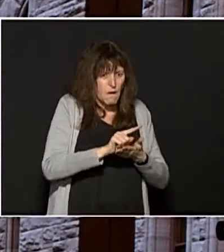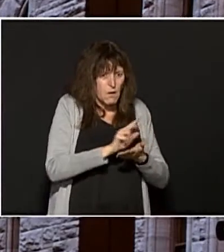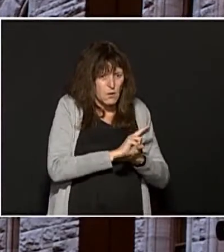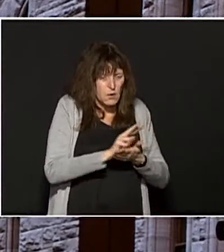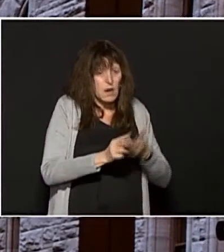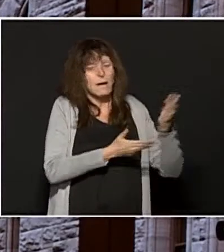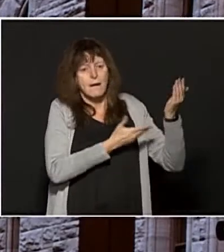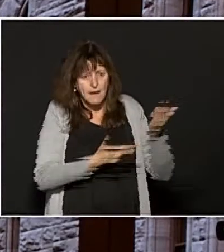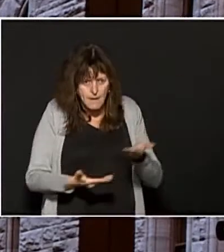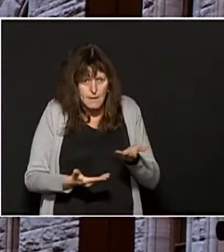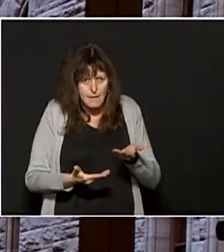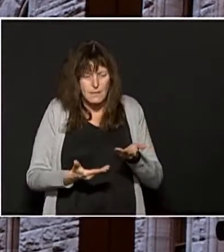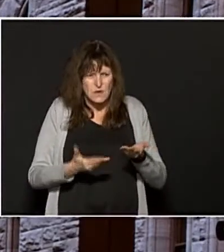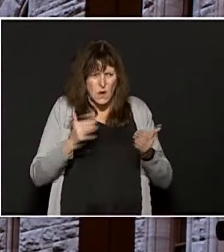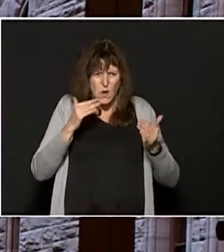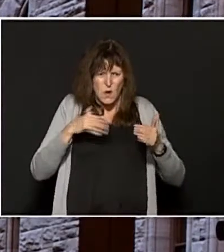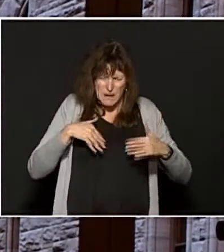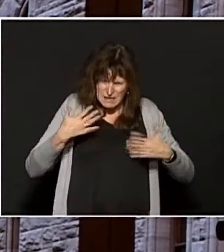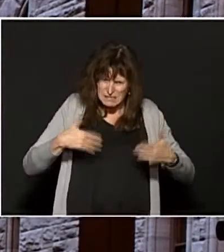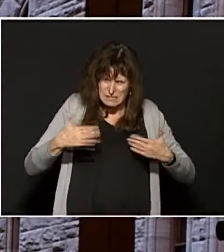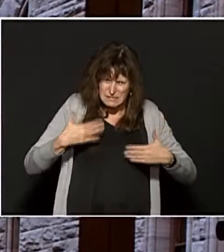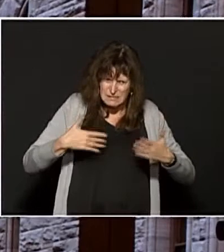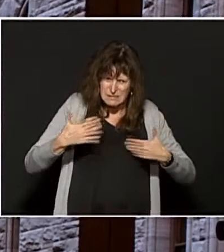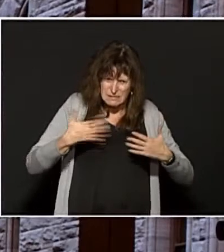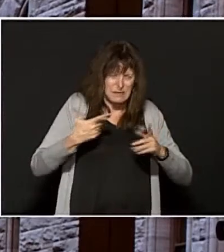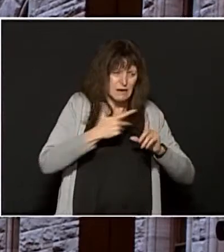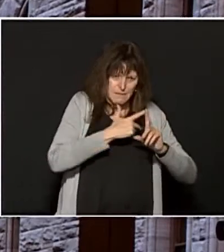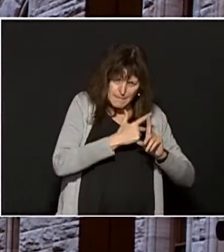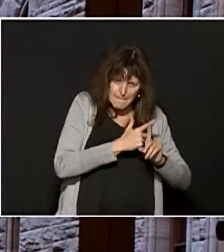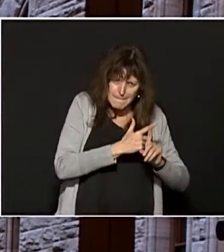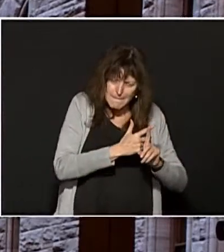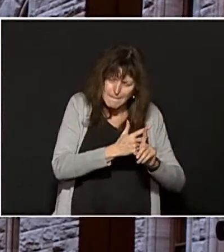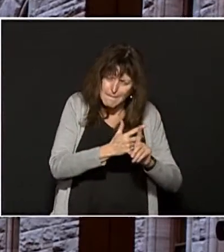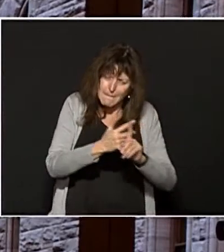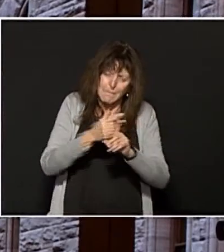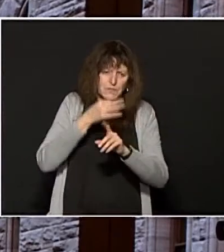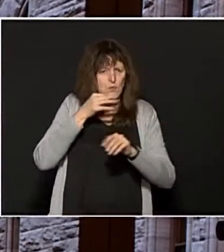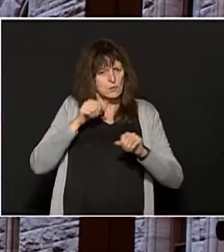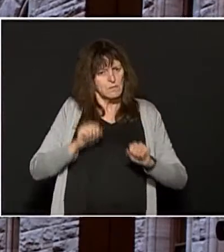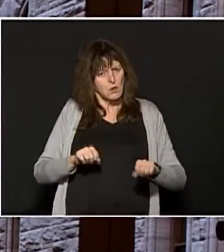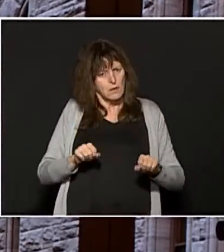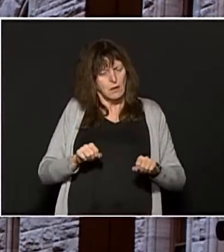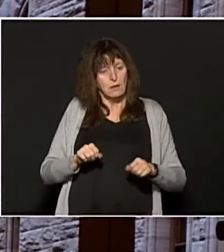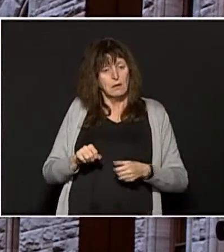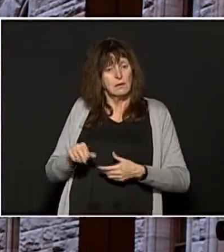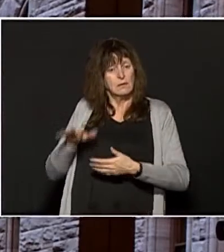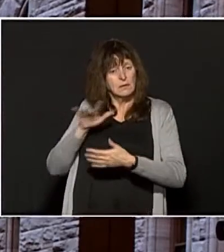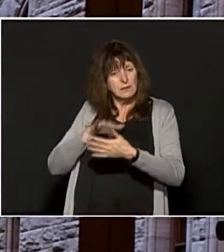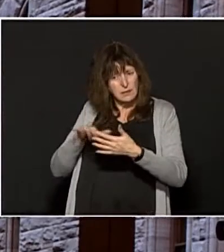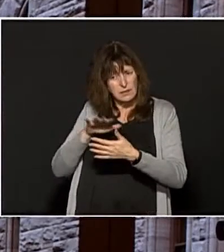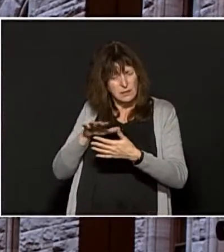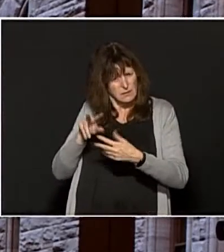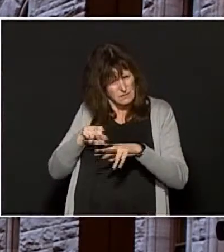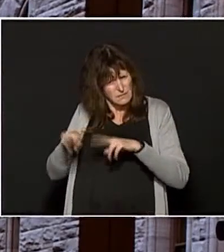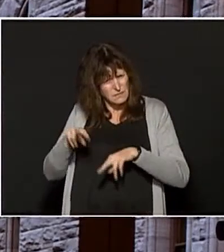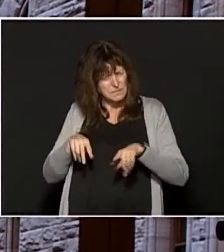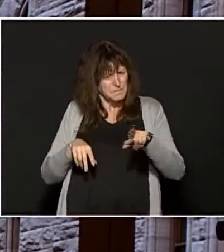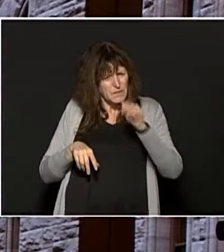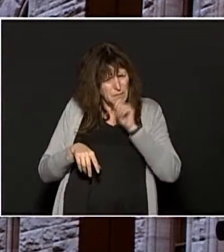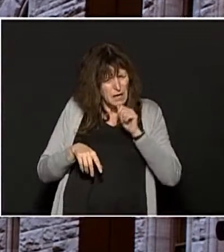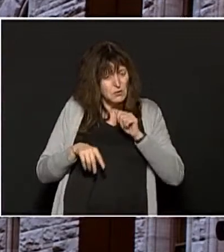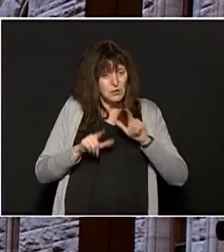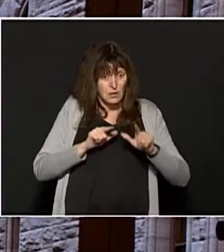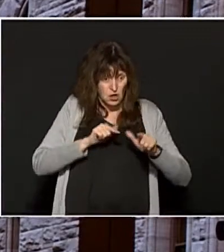the pace again and try and get as many people done as soon as possible. So be patient when your turn comes up. We would like to see you. We